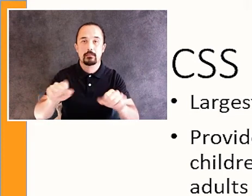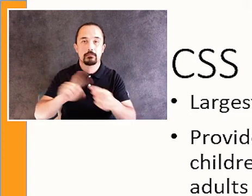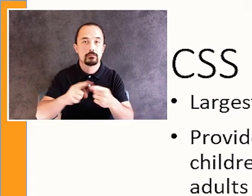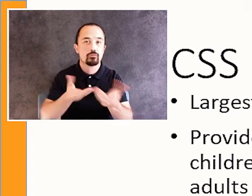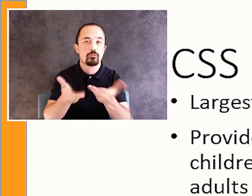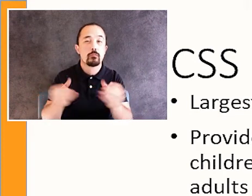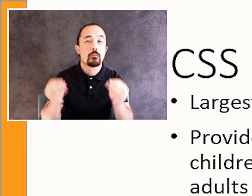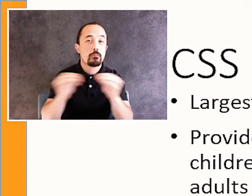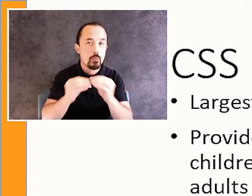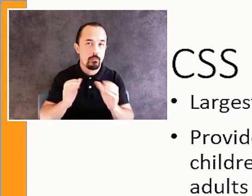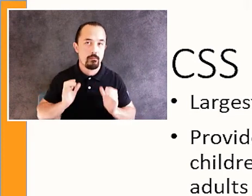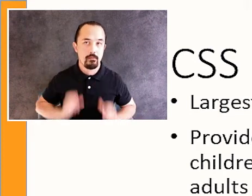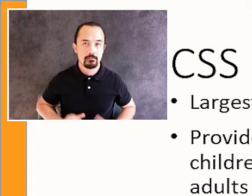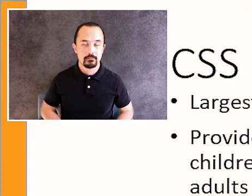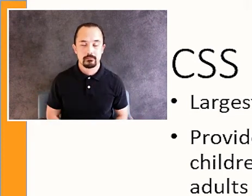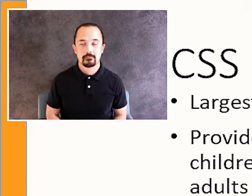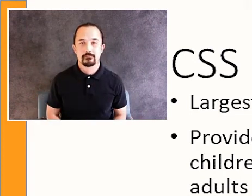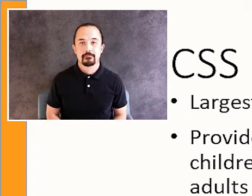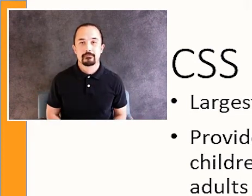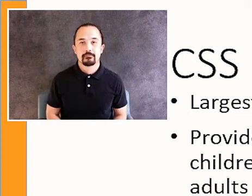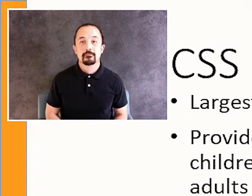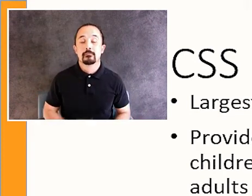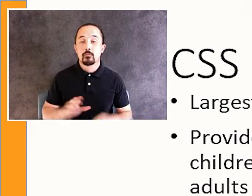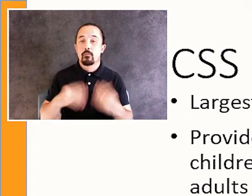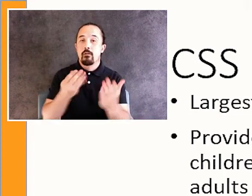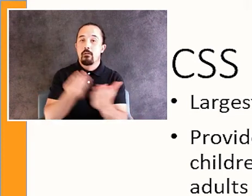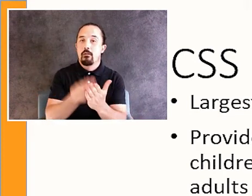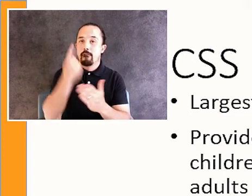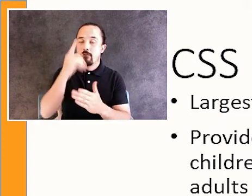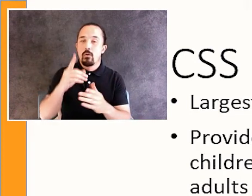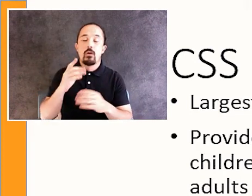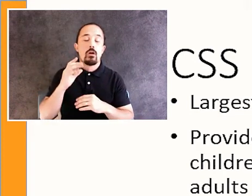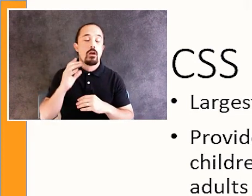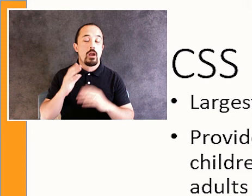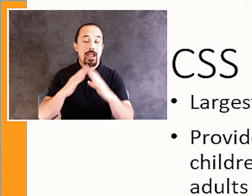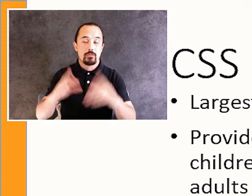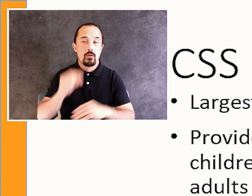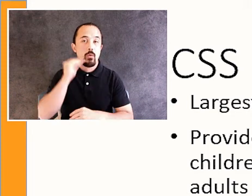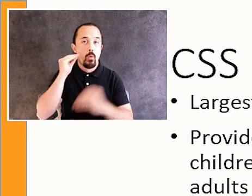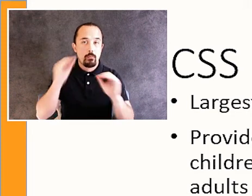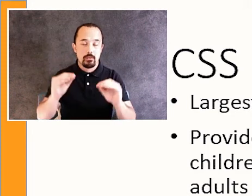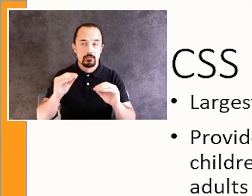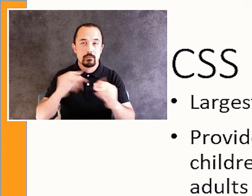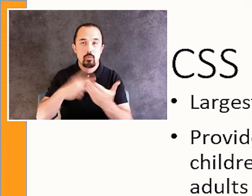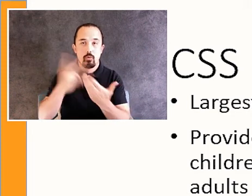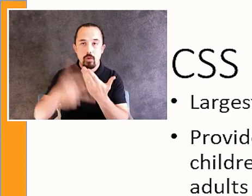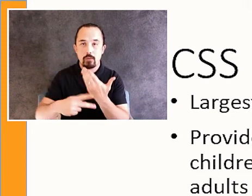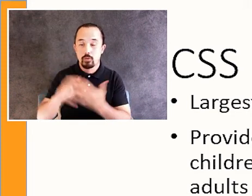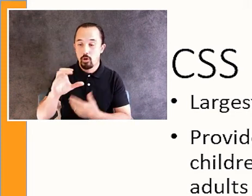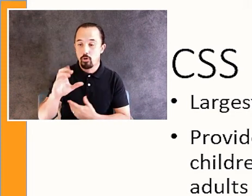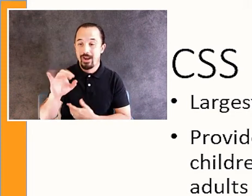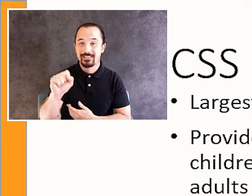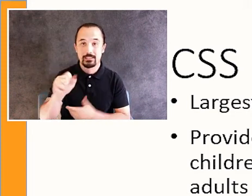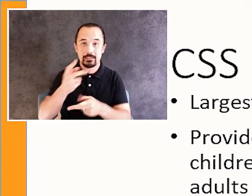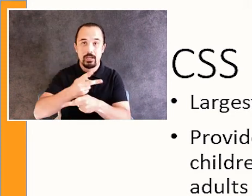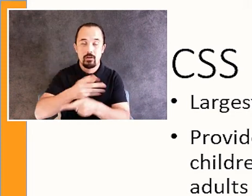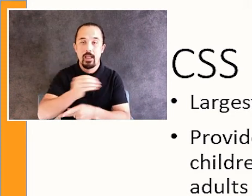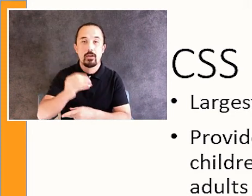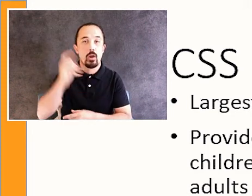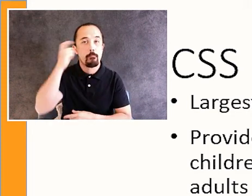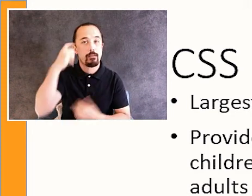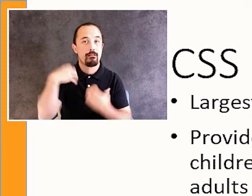clients. It also funds our housing and homeless programs, our crisis system of care, and our mental health courts